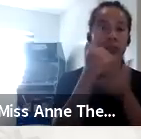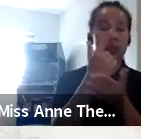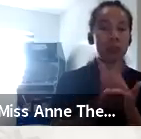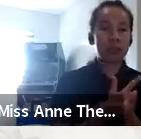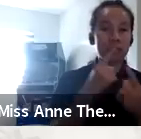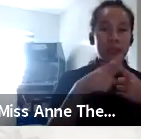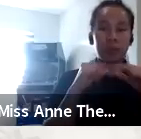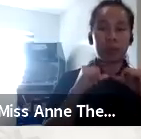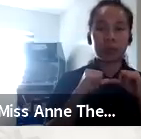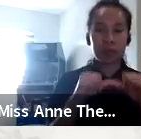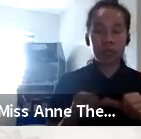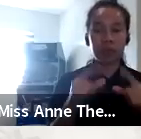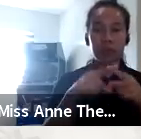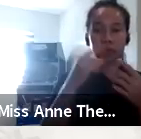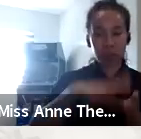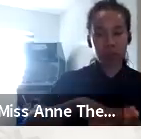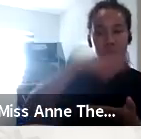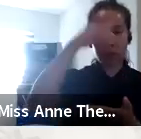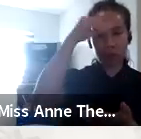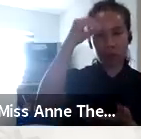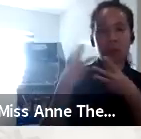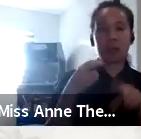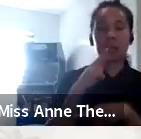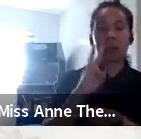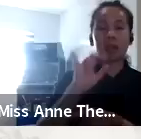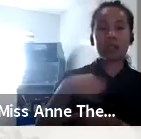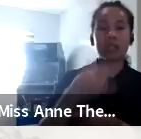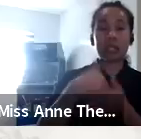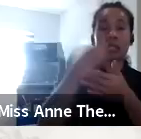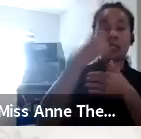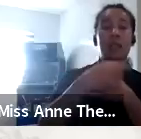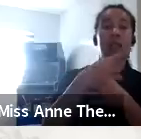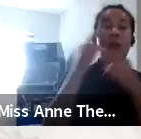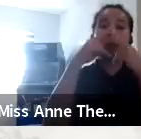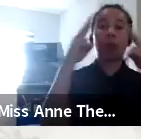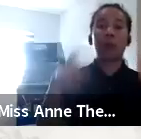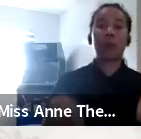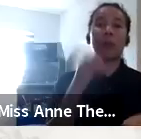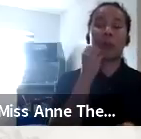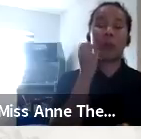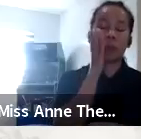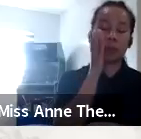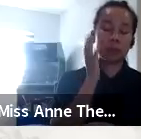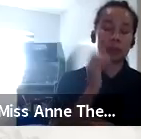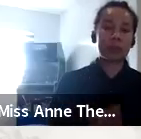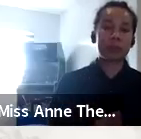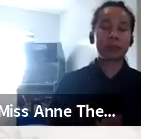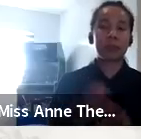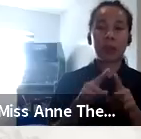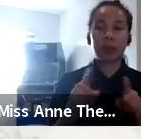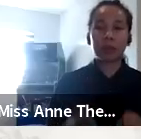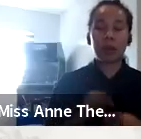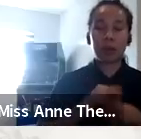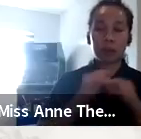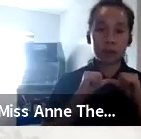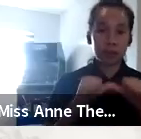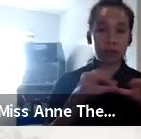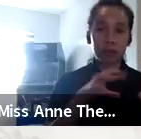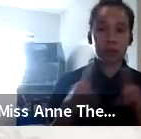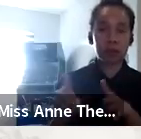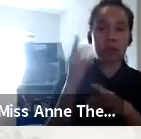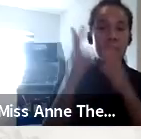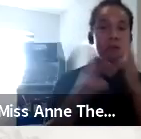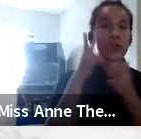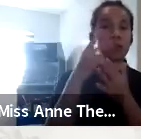continue to learn while they are just inside their home. Also, I continue doing video